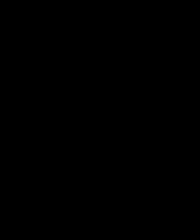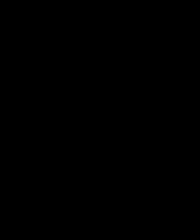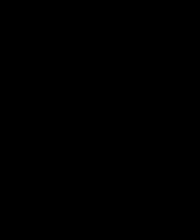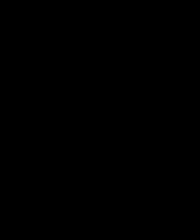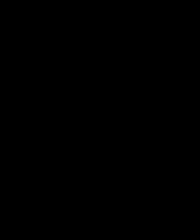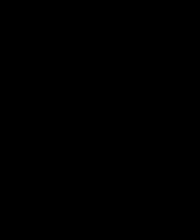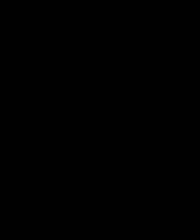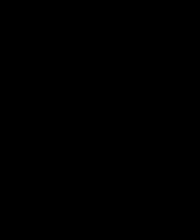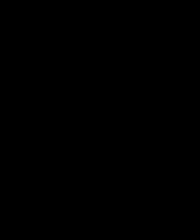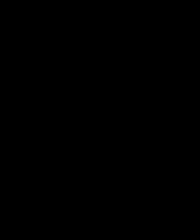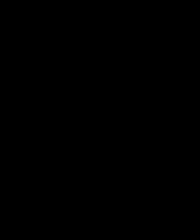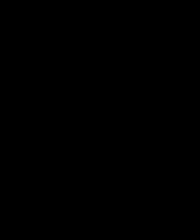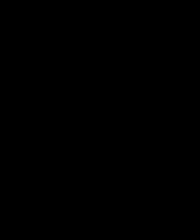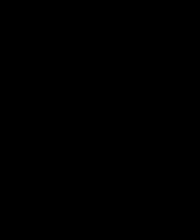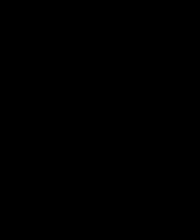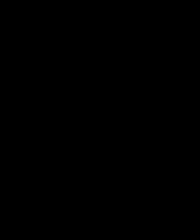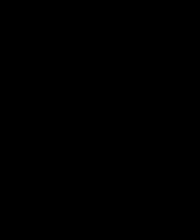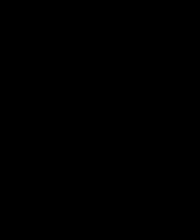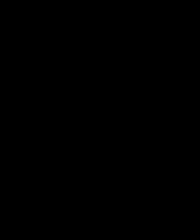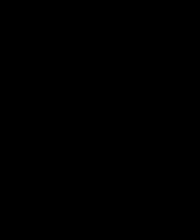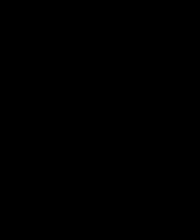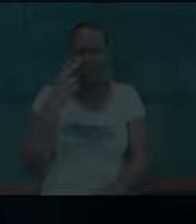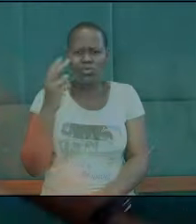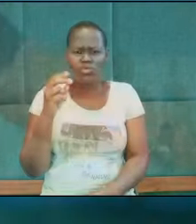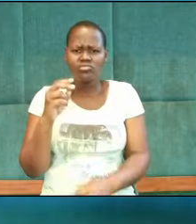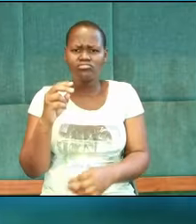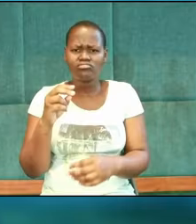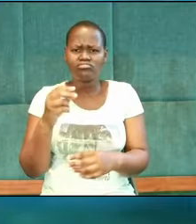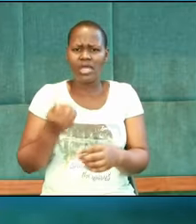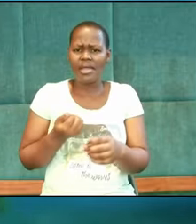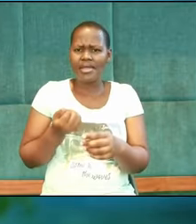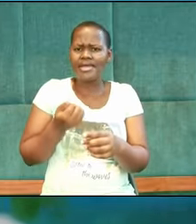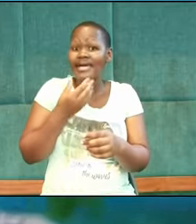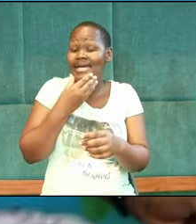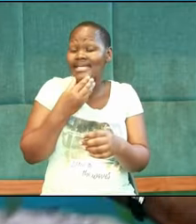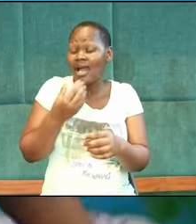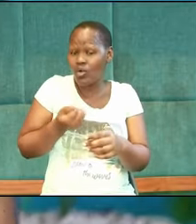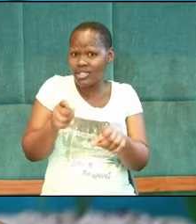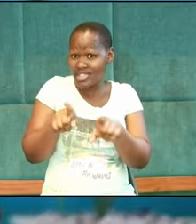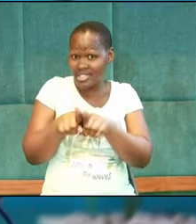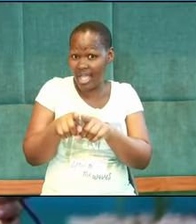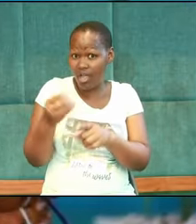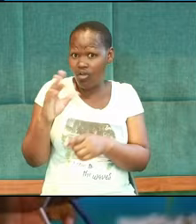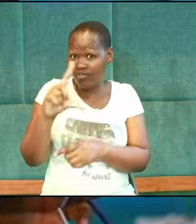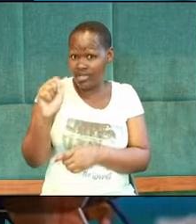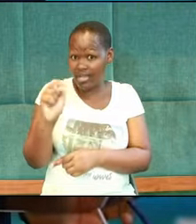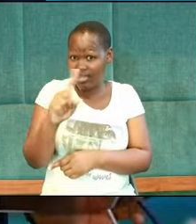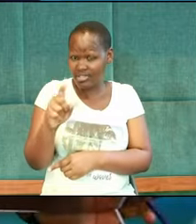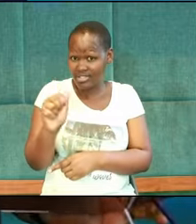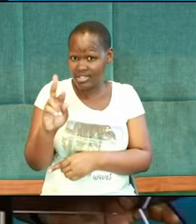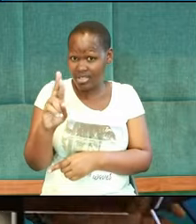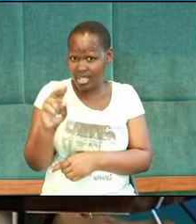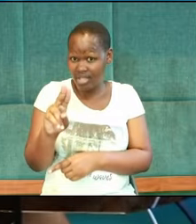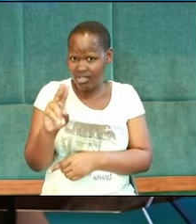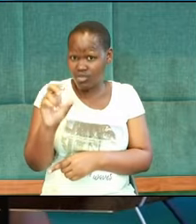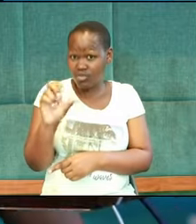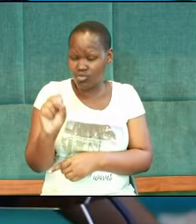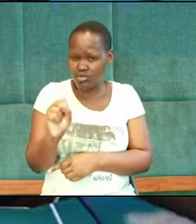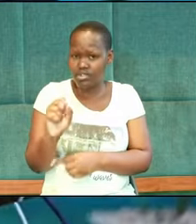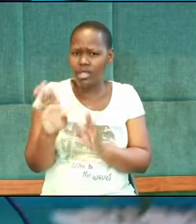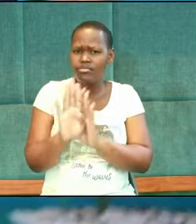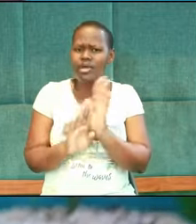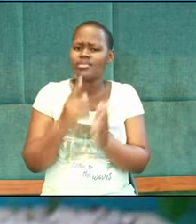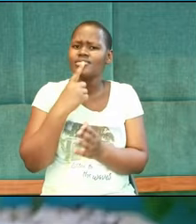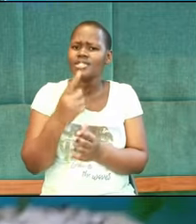way Martha and Mary, they were crying, and the way they were lamenting. The Bible says he lifted up his